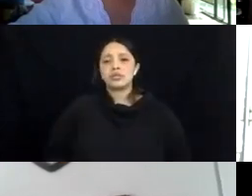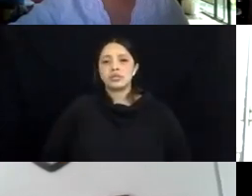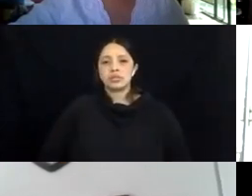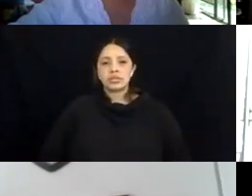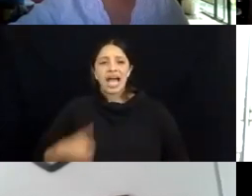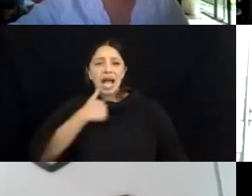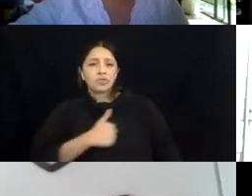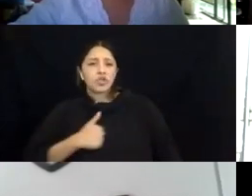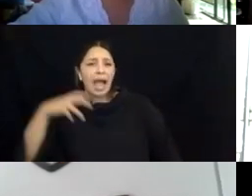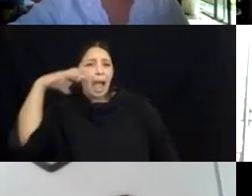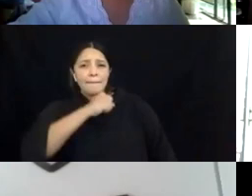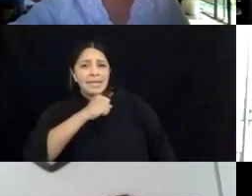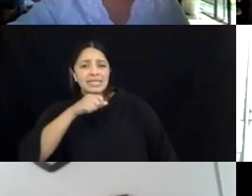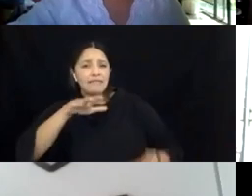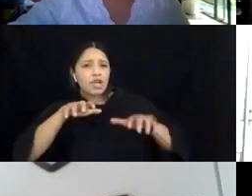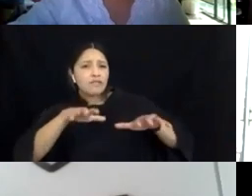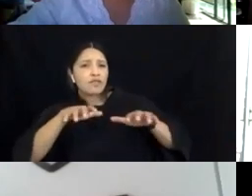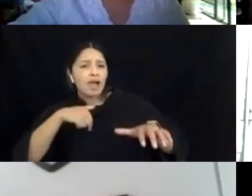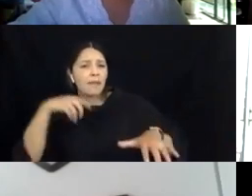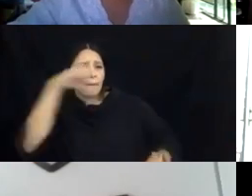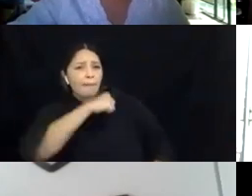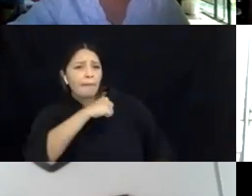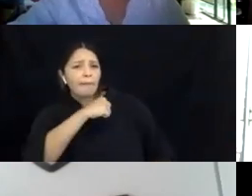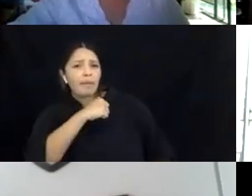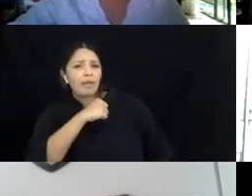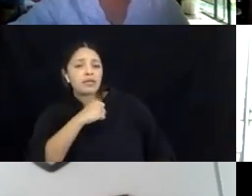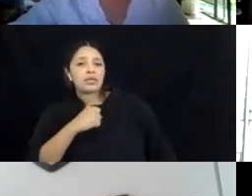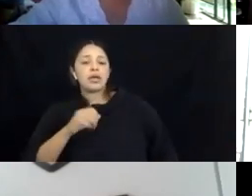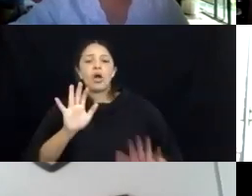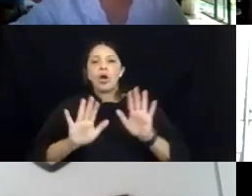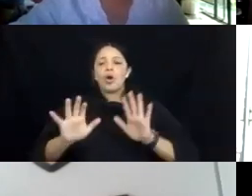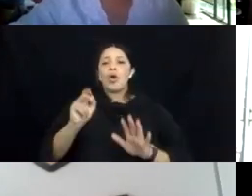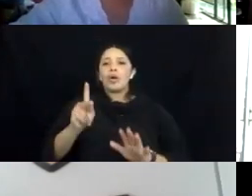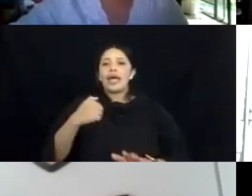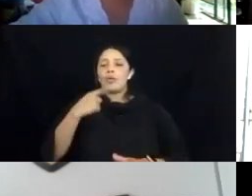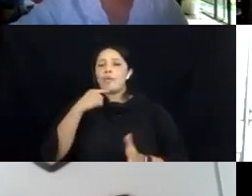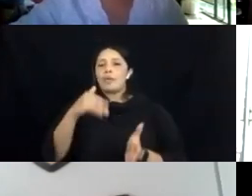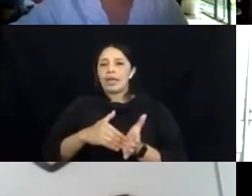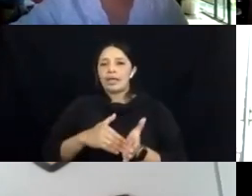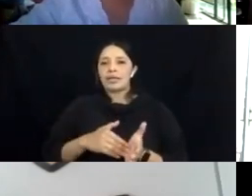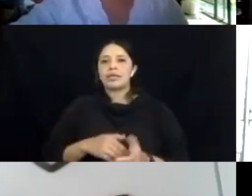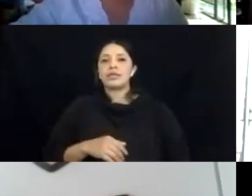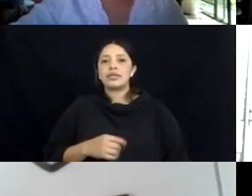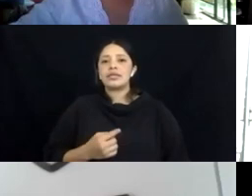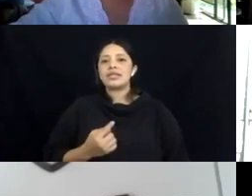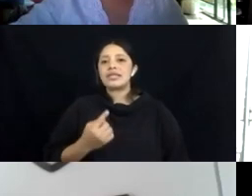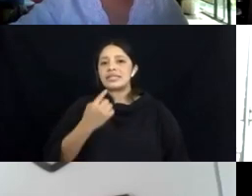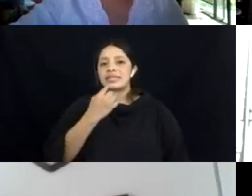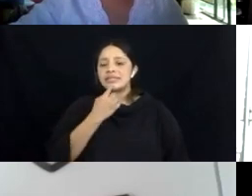missed the first part of that question. Okay, I'll read it. It says, in your opinion,